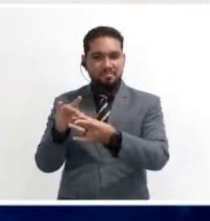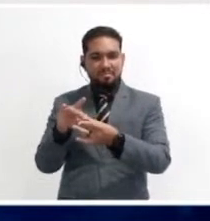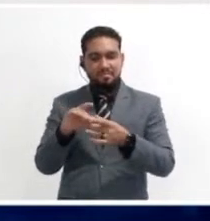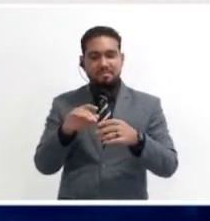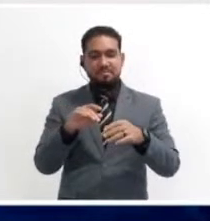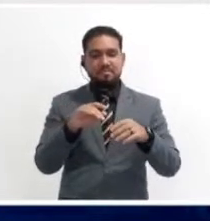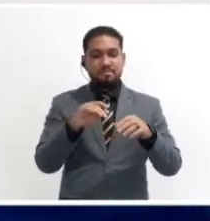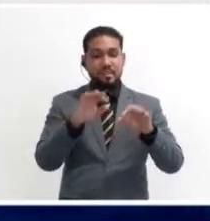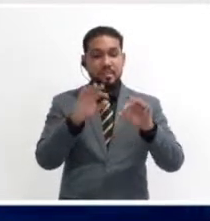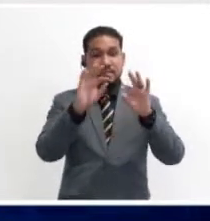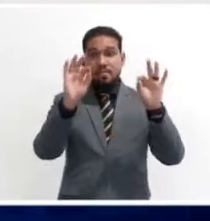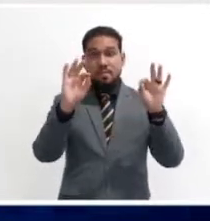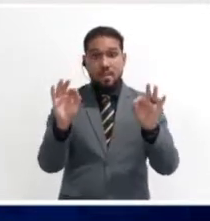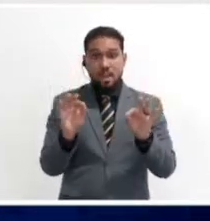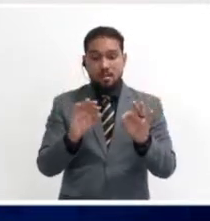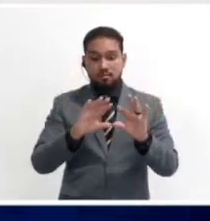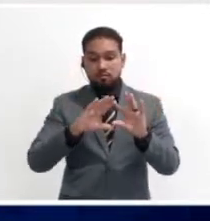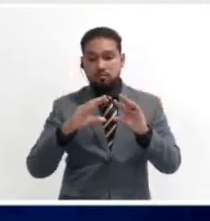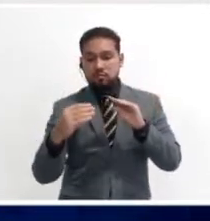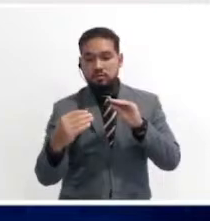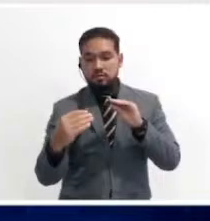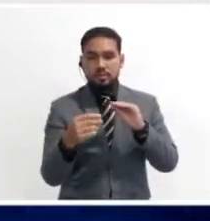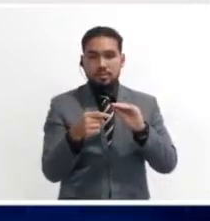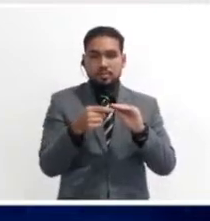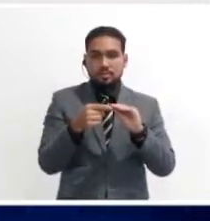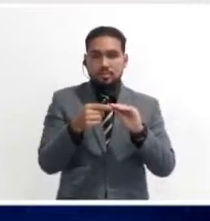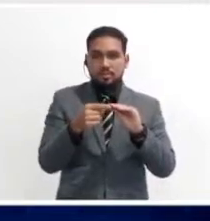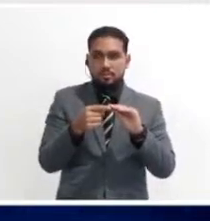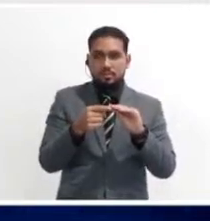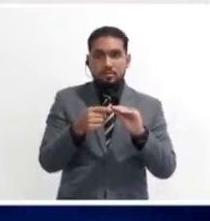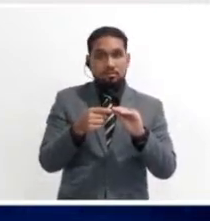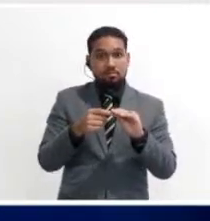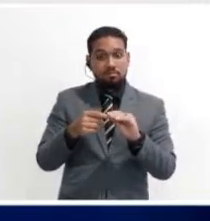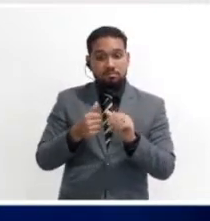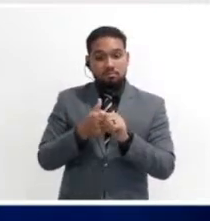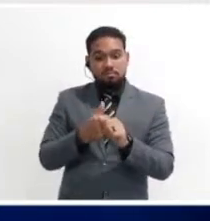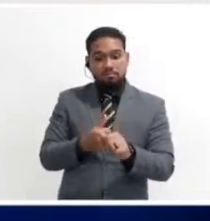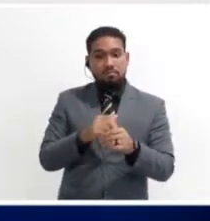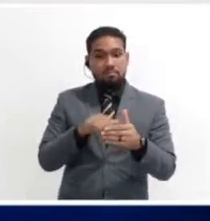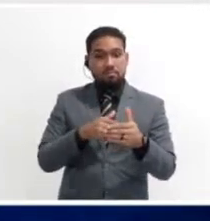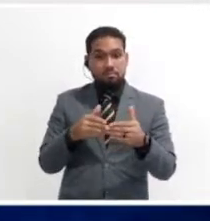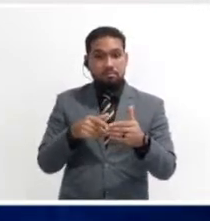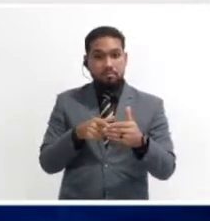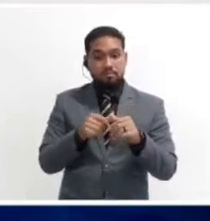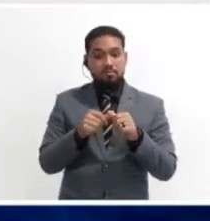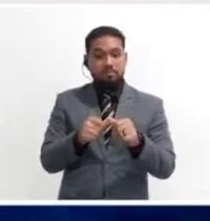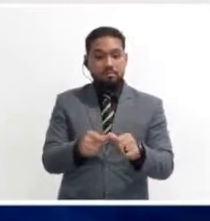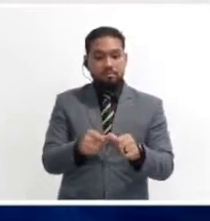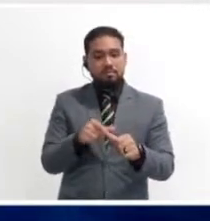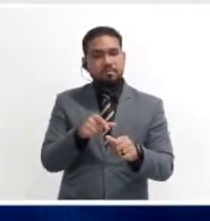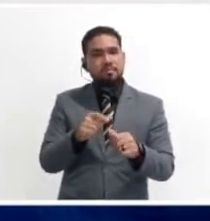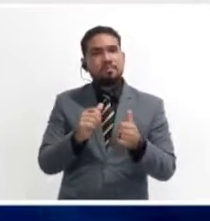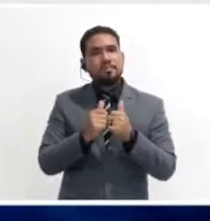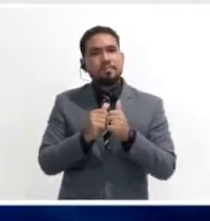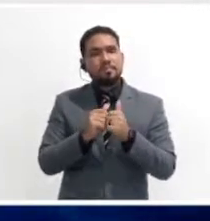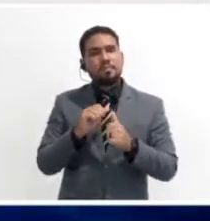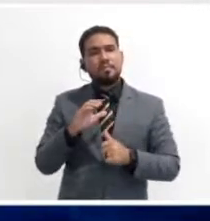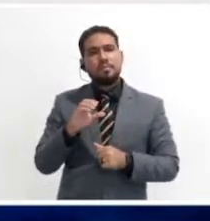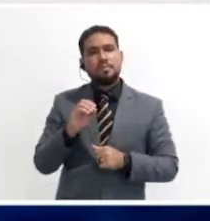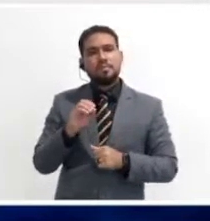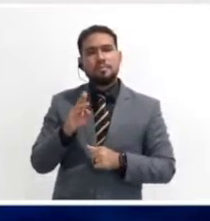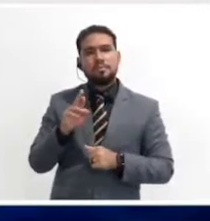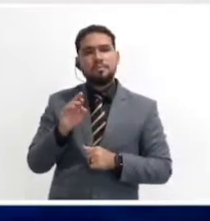patterned, typically copper material. And to get the leads in the shape, they go through a series